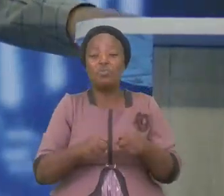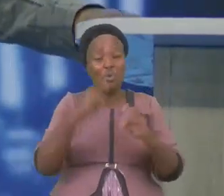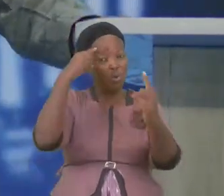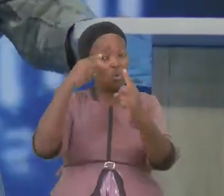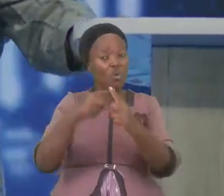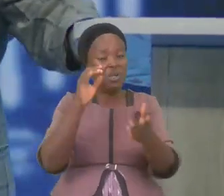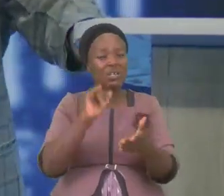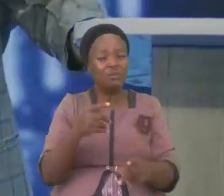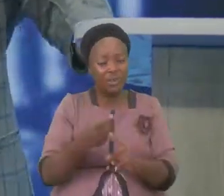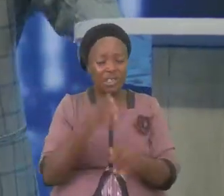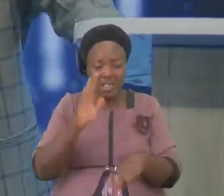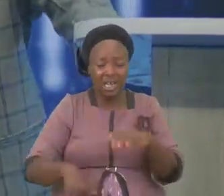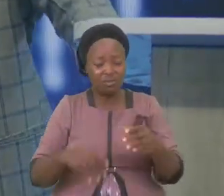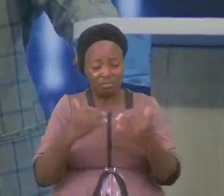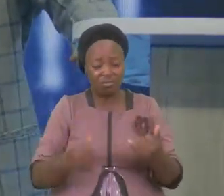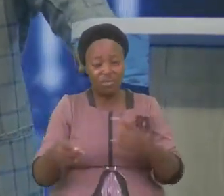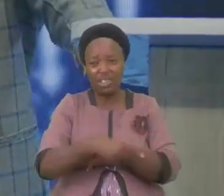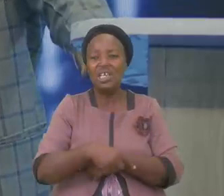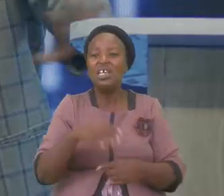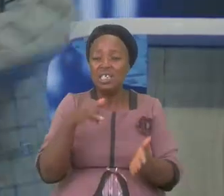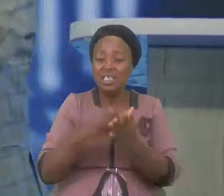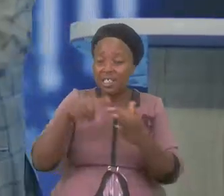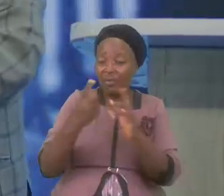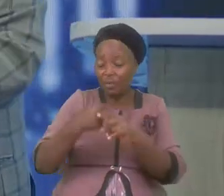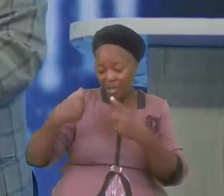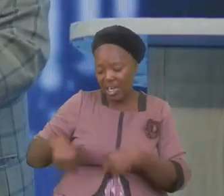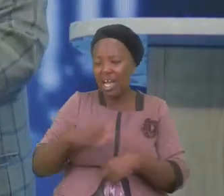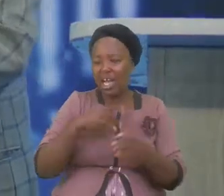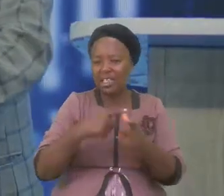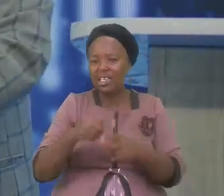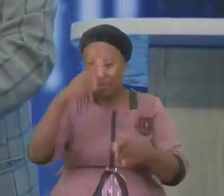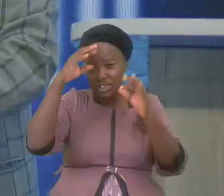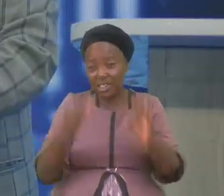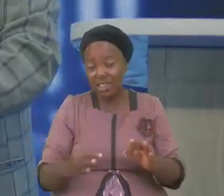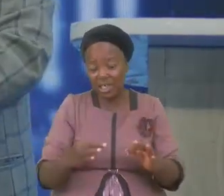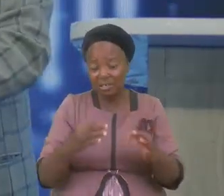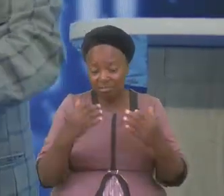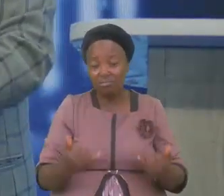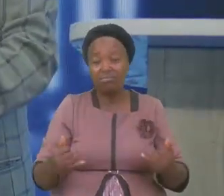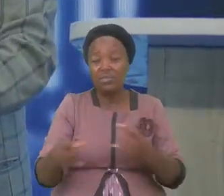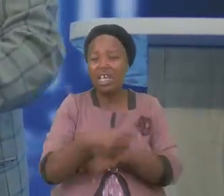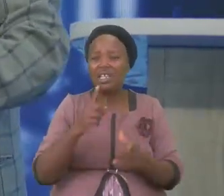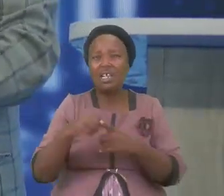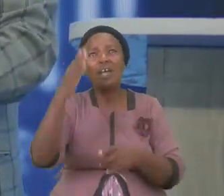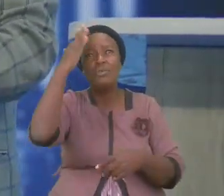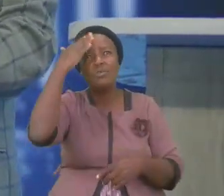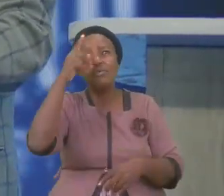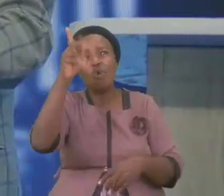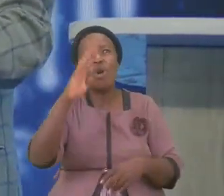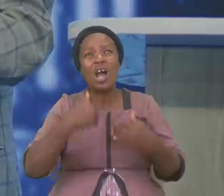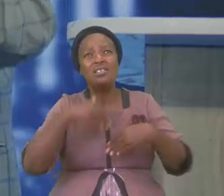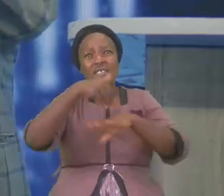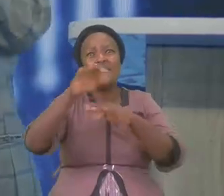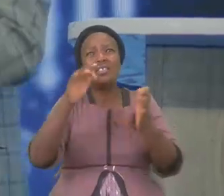you say, I know God has sent Christ to die for me and to cleanse me and to wash me and to make